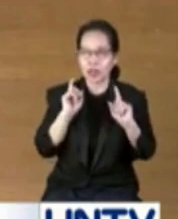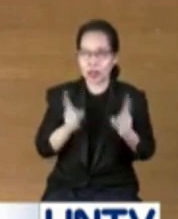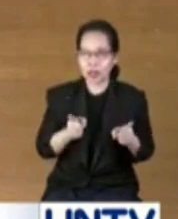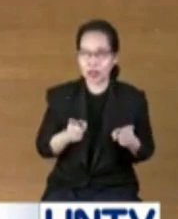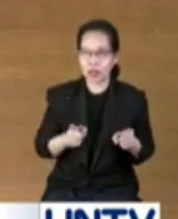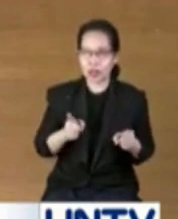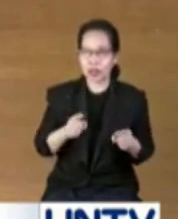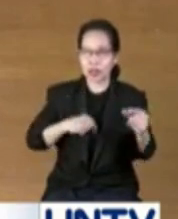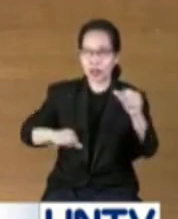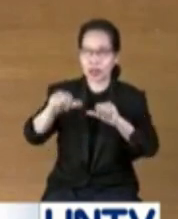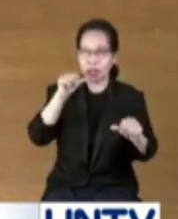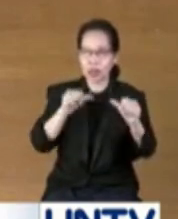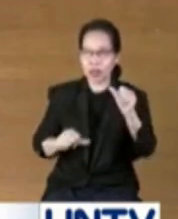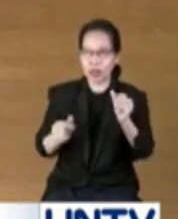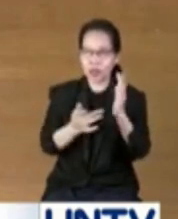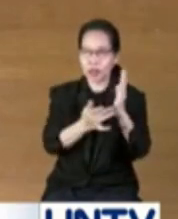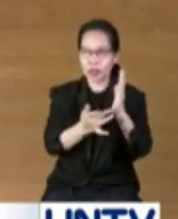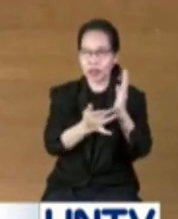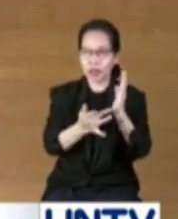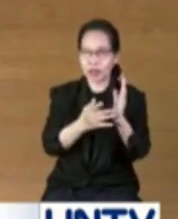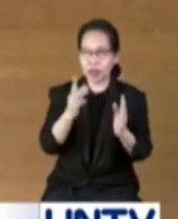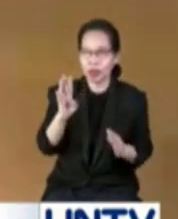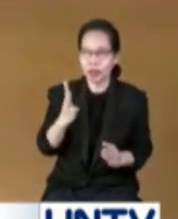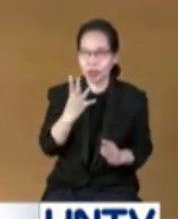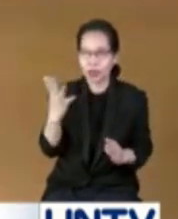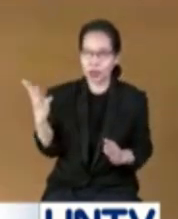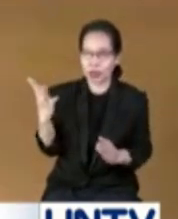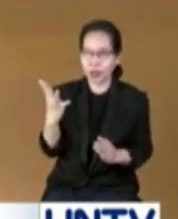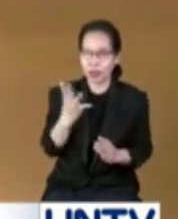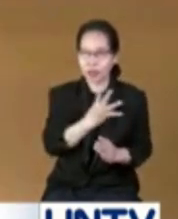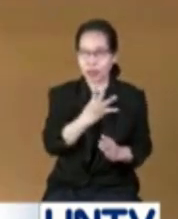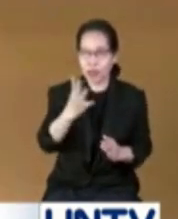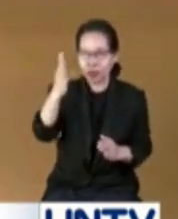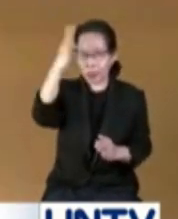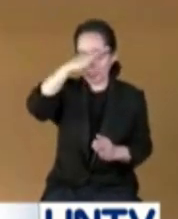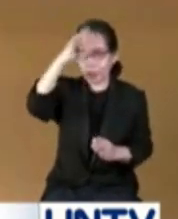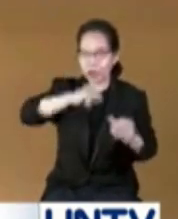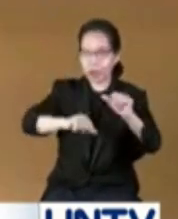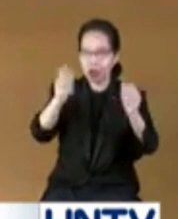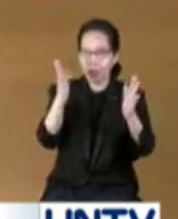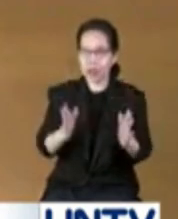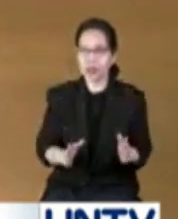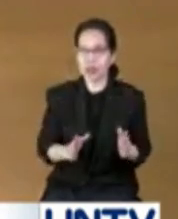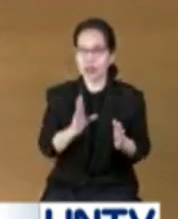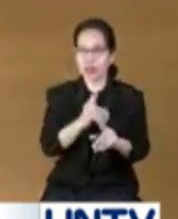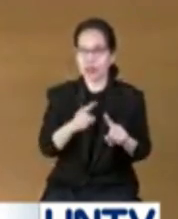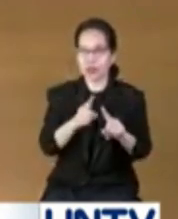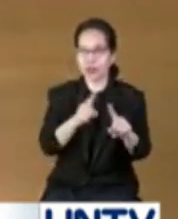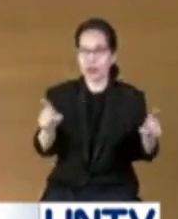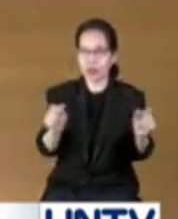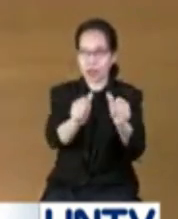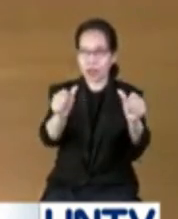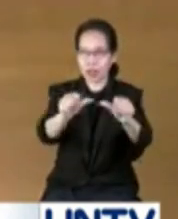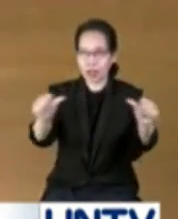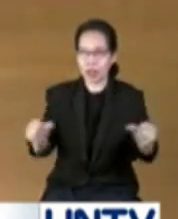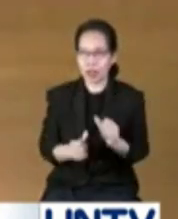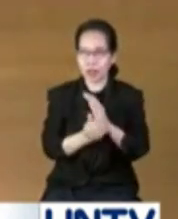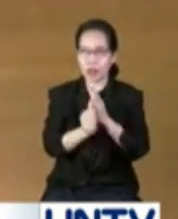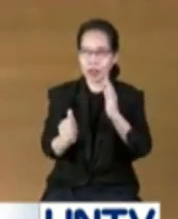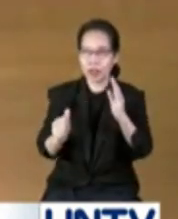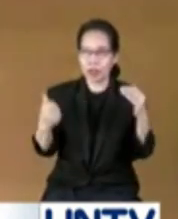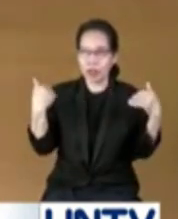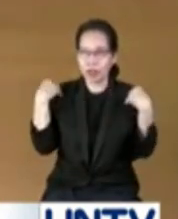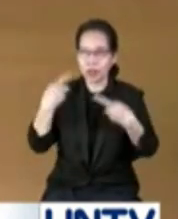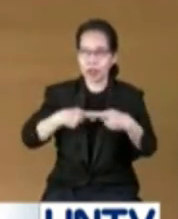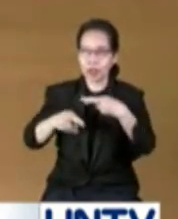of technology, 44 renowned Filipino scientists in diverse areas of expertise have returned home